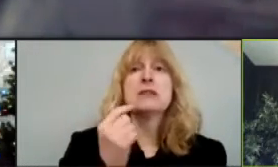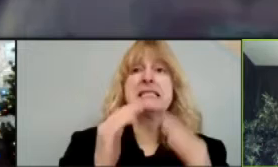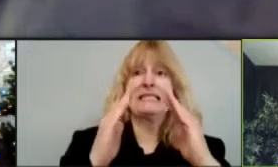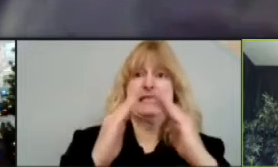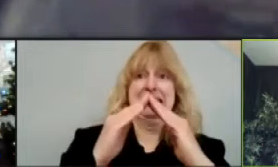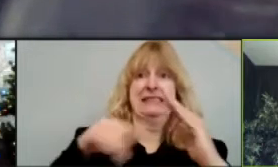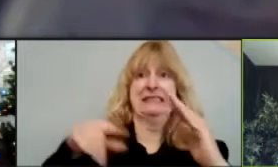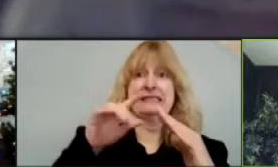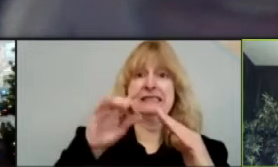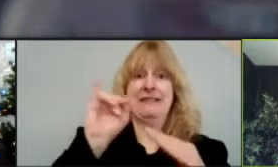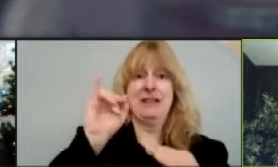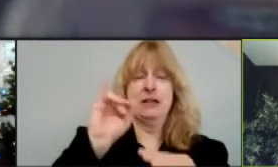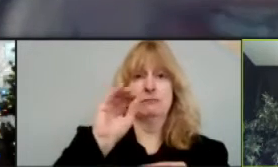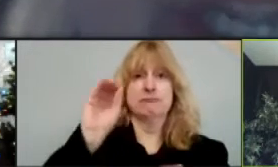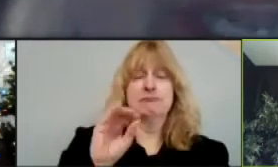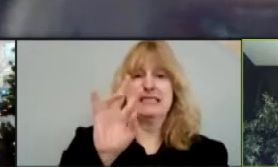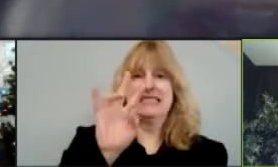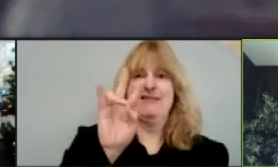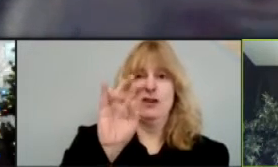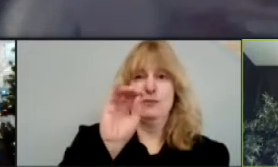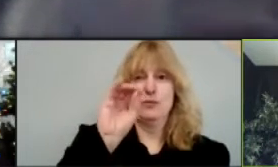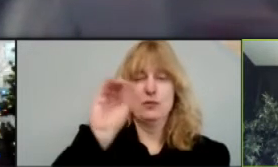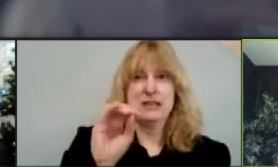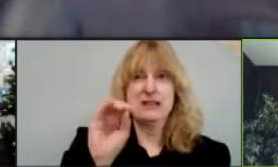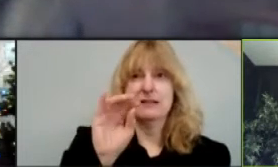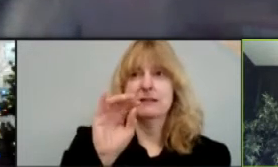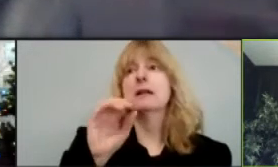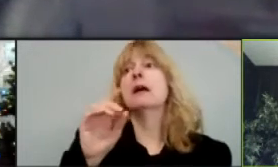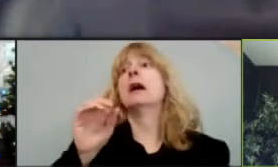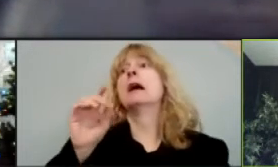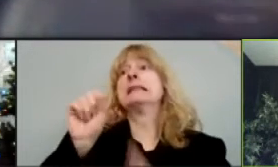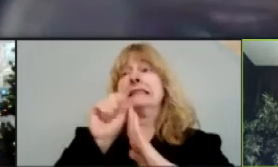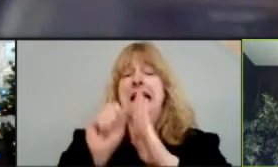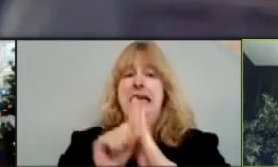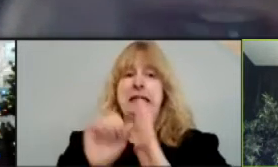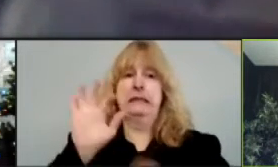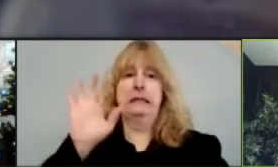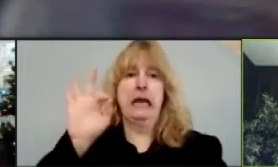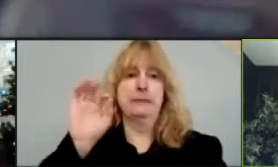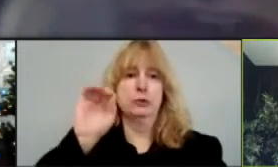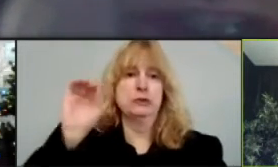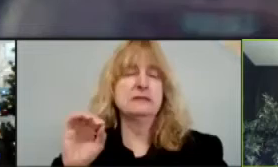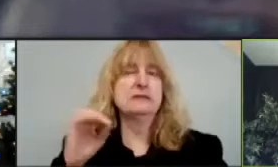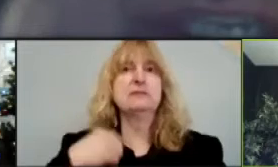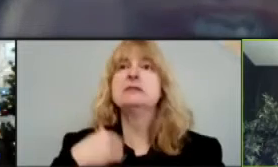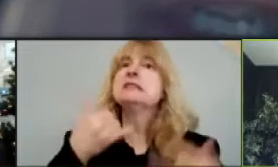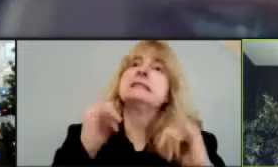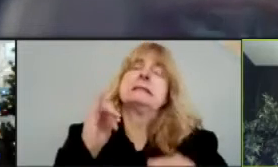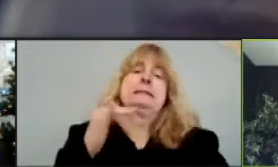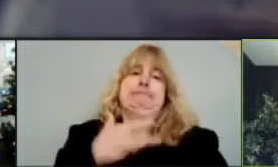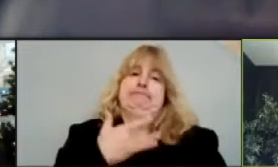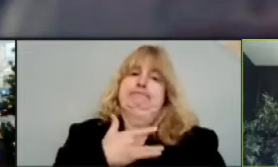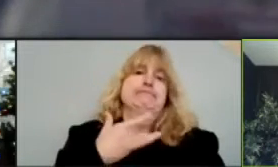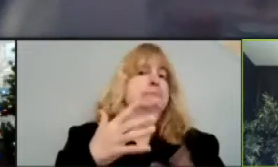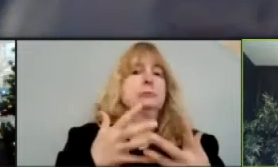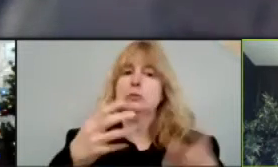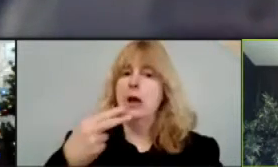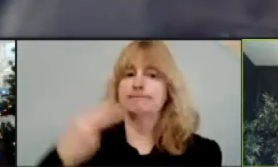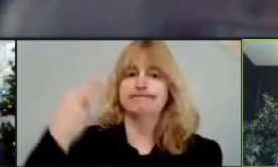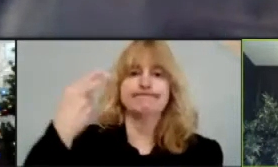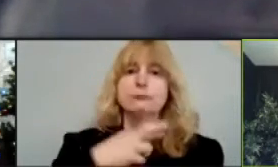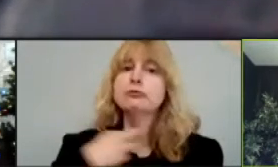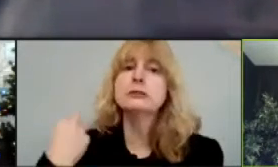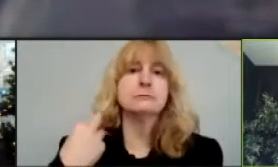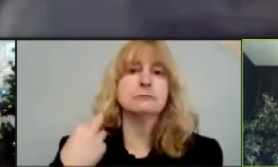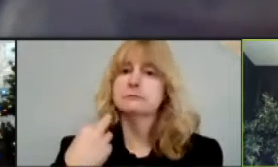rate was at about 9%. We still think that that's too high for in-person learning. We want the number to